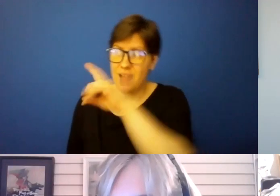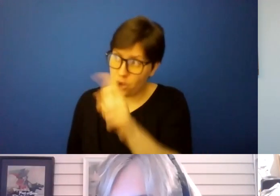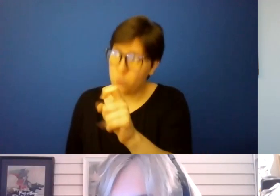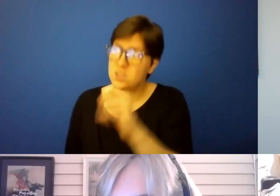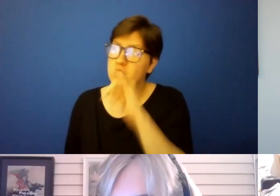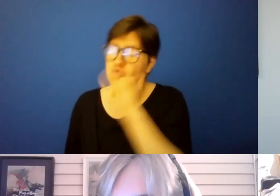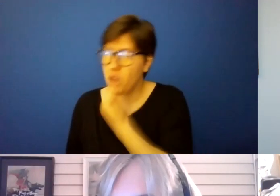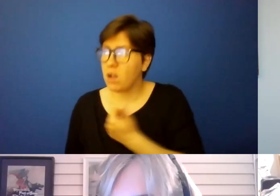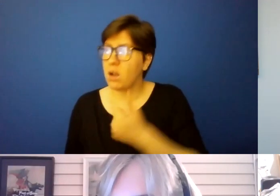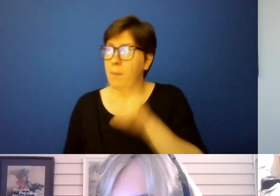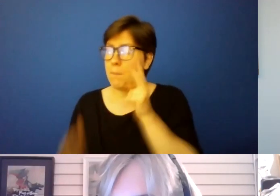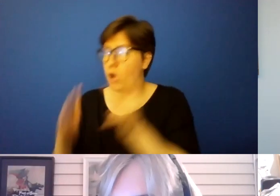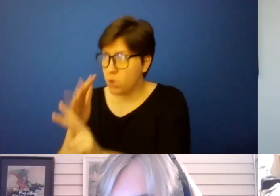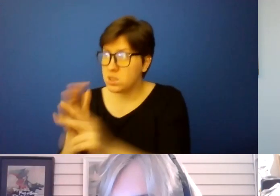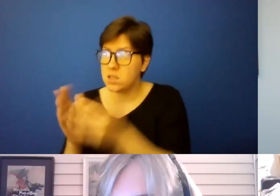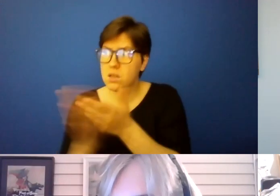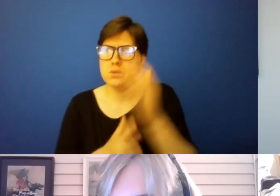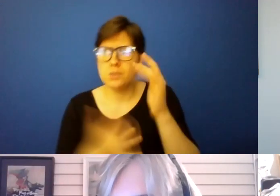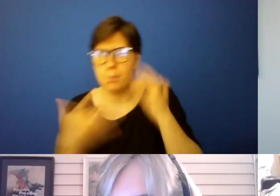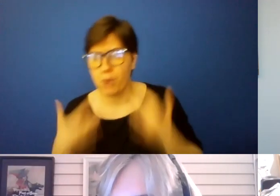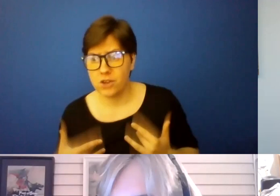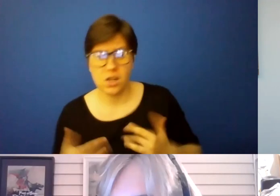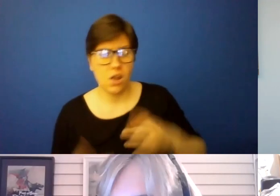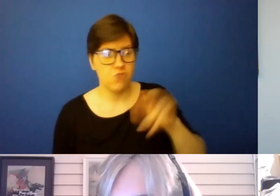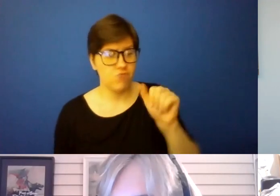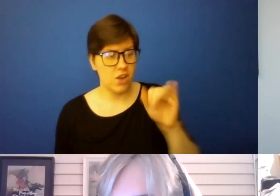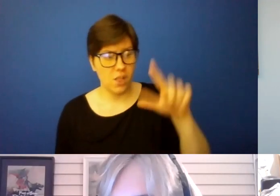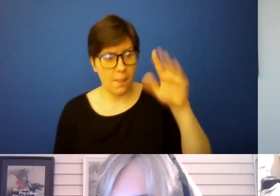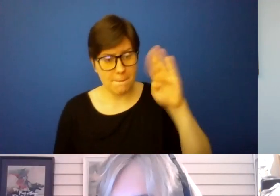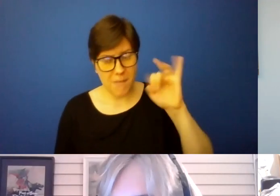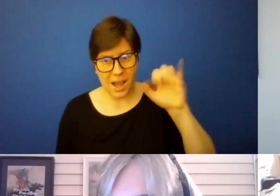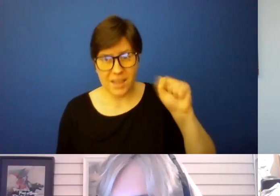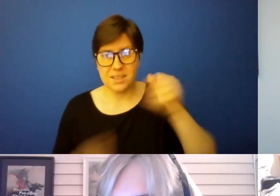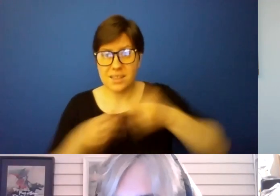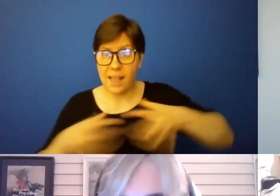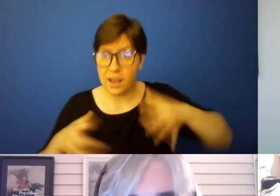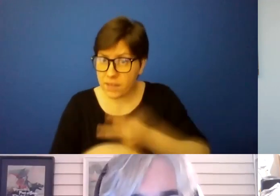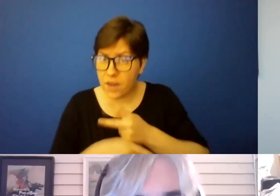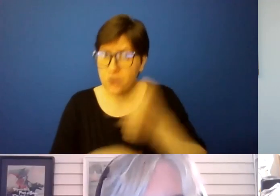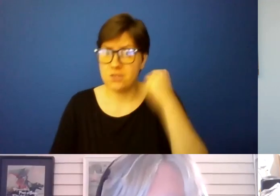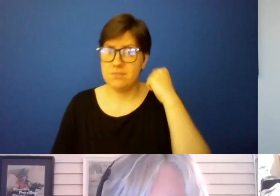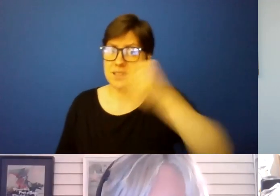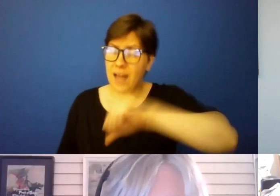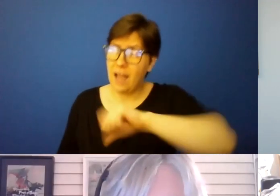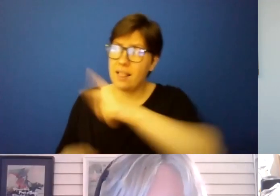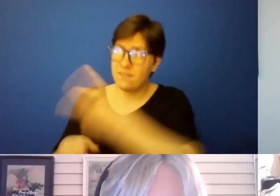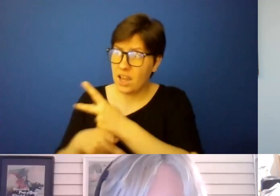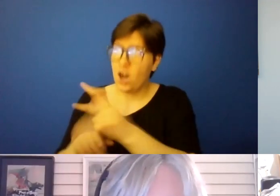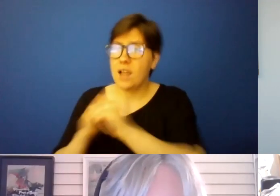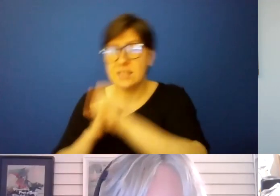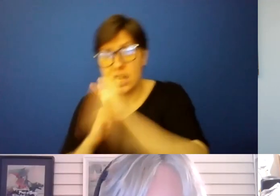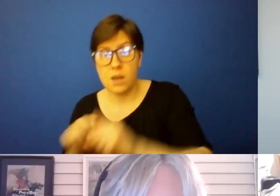through depression, through racially biased lack of care and denial of care, exacerbated by quality of